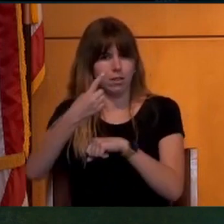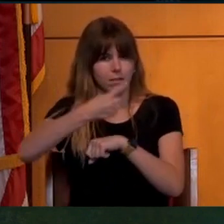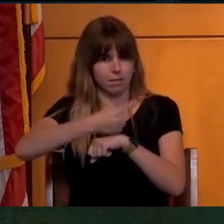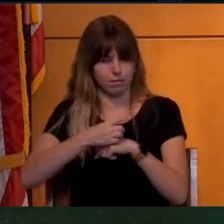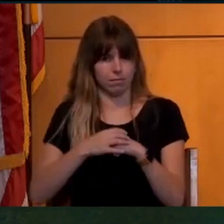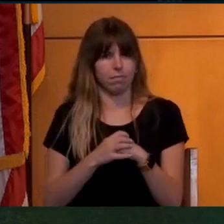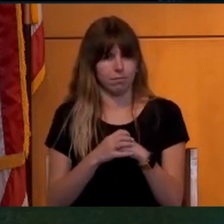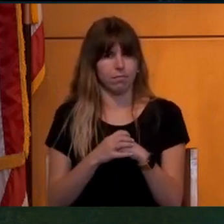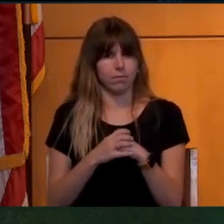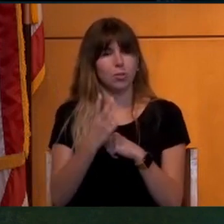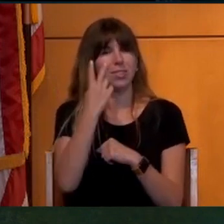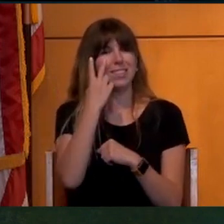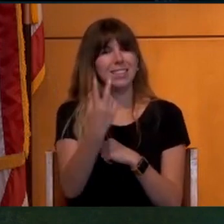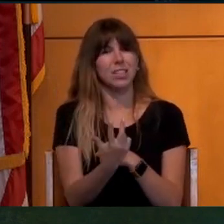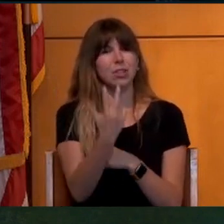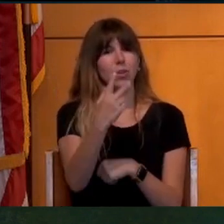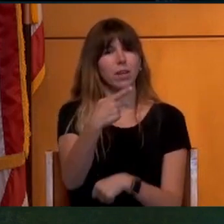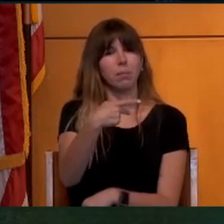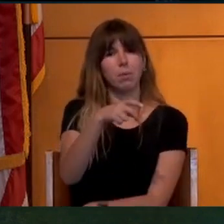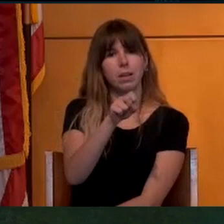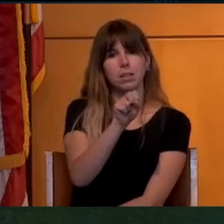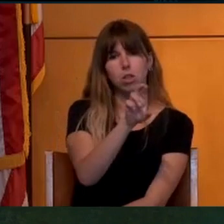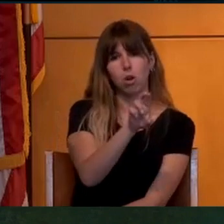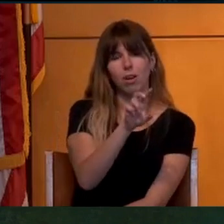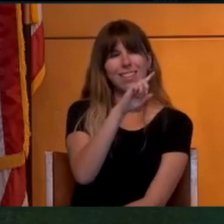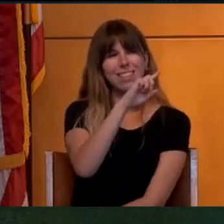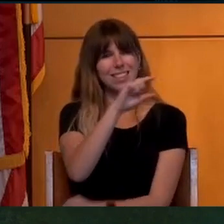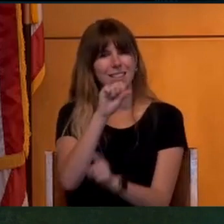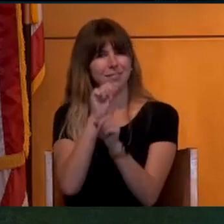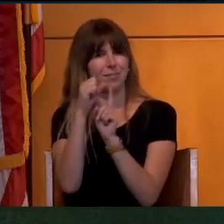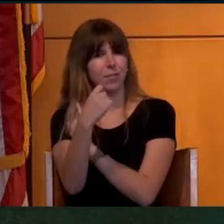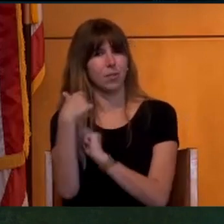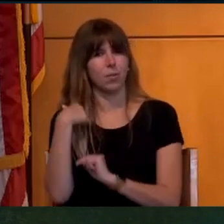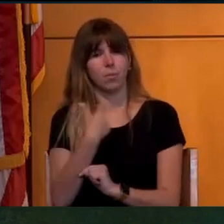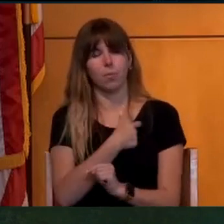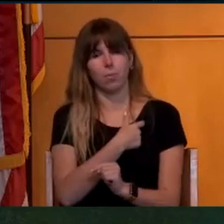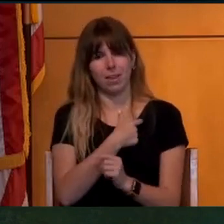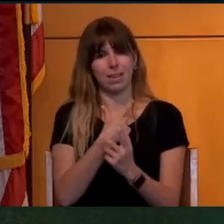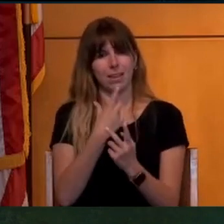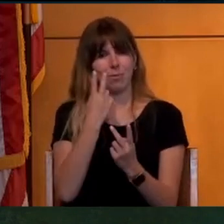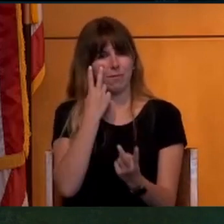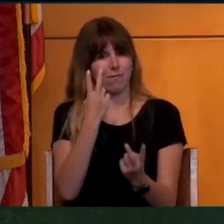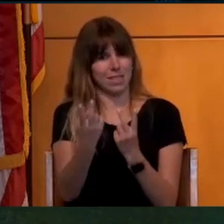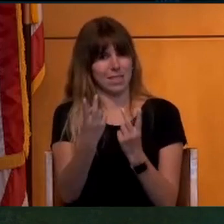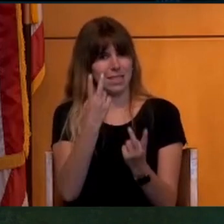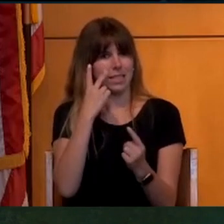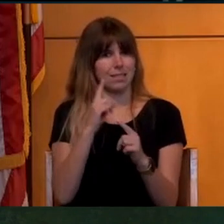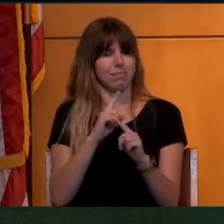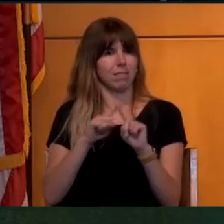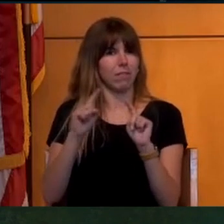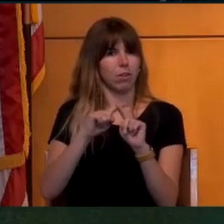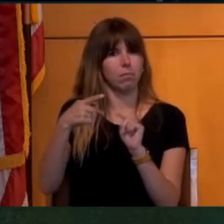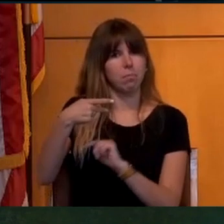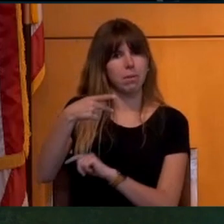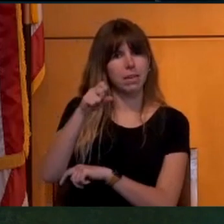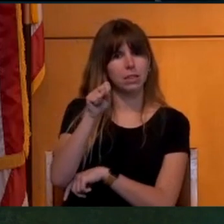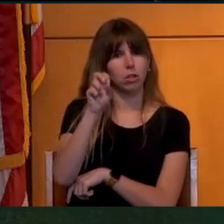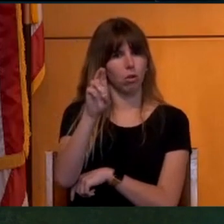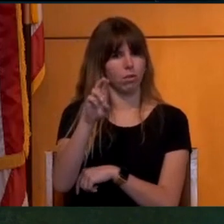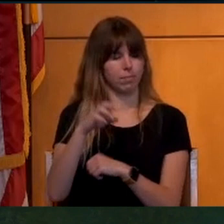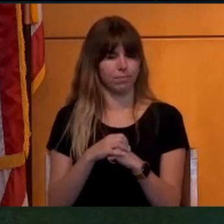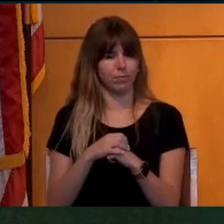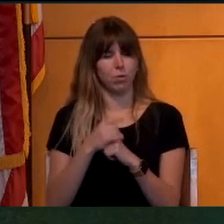PSRs. In this scenario, we actually visit other PSRs that are many kilometers away. So I'll close